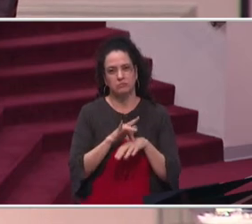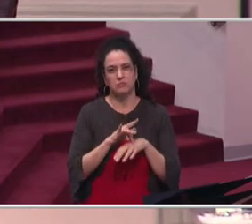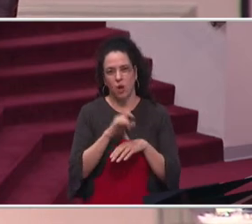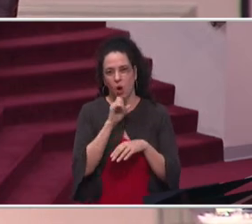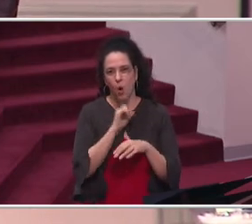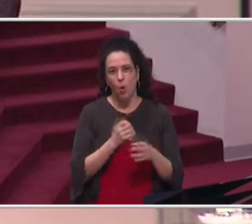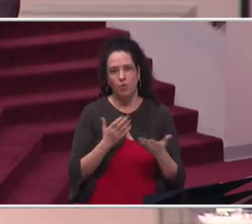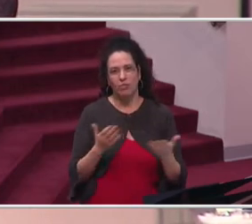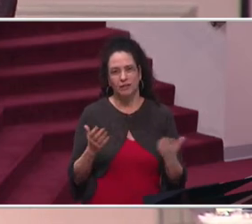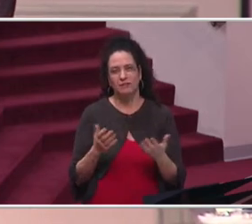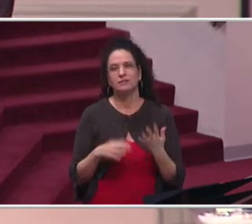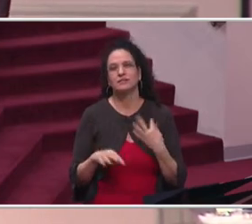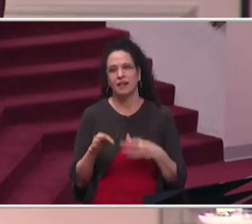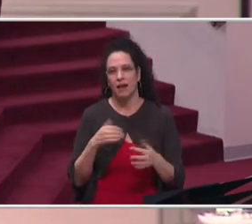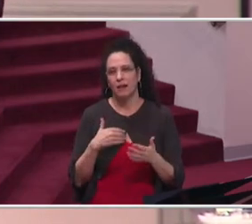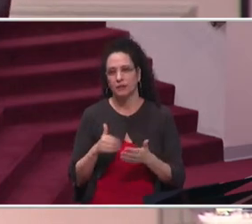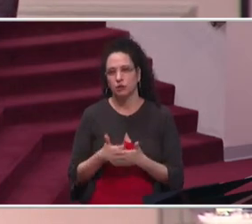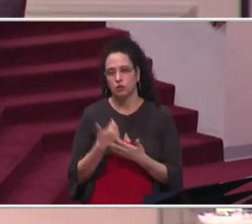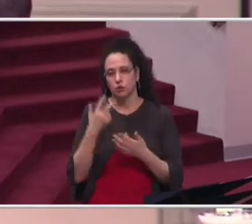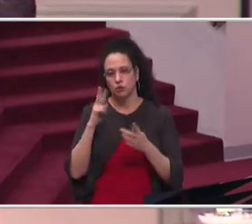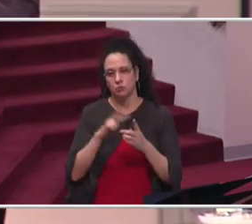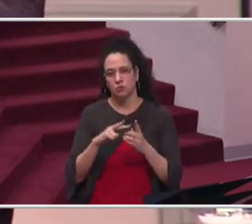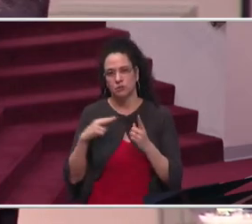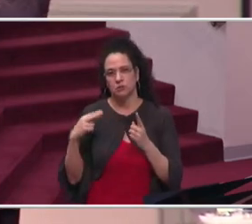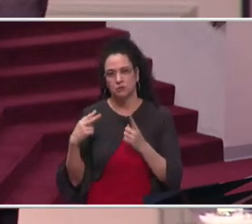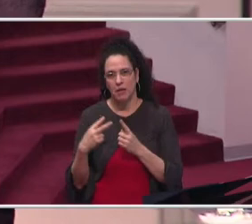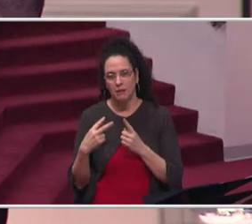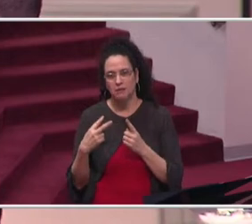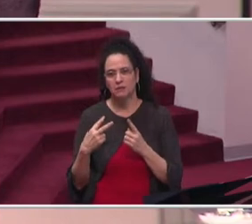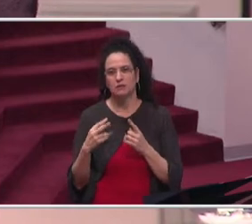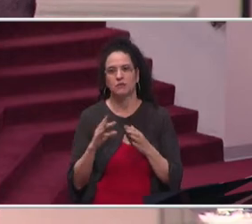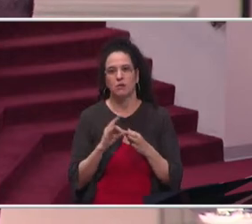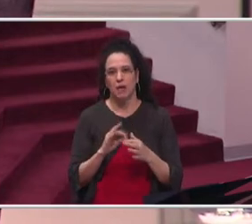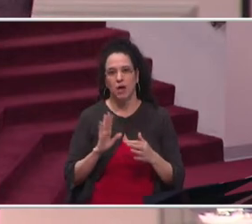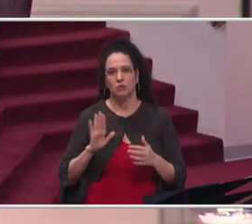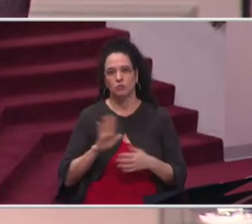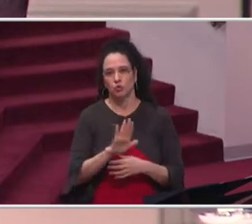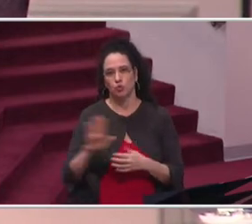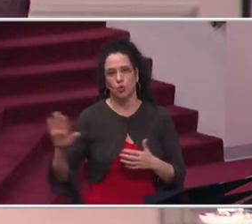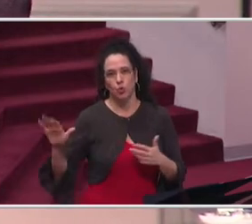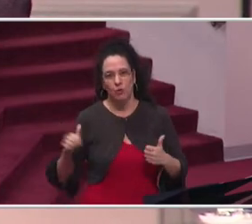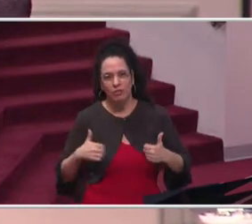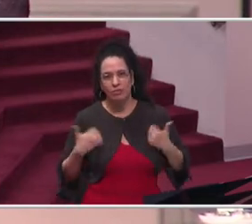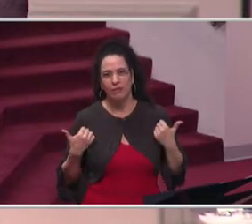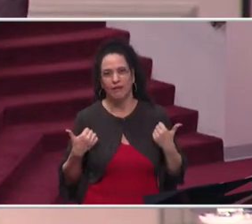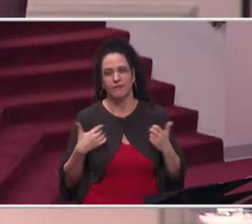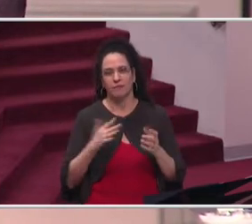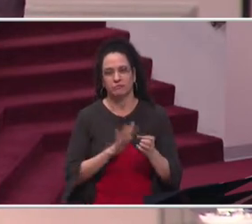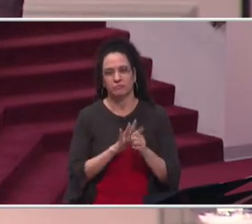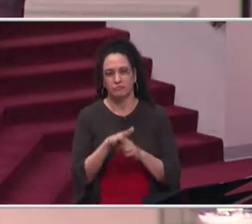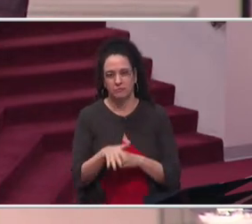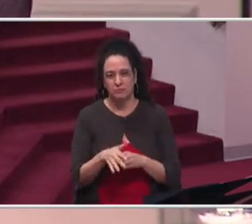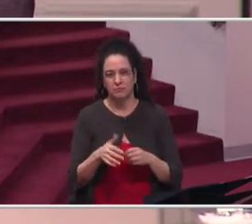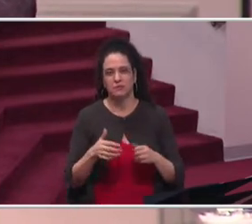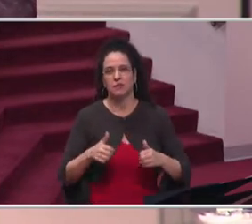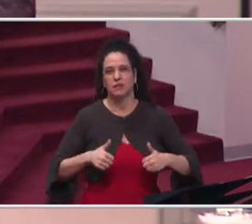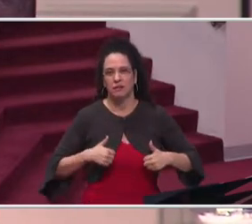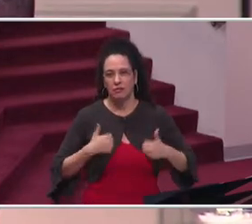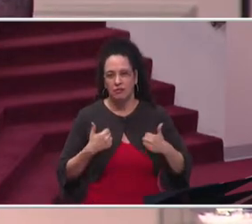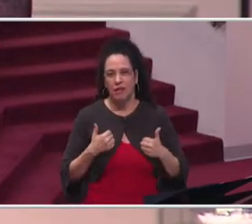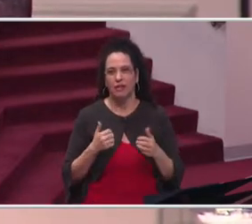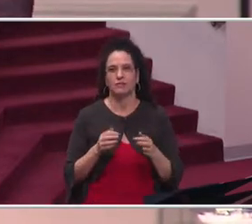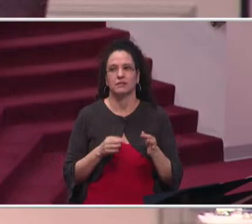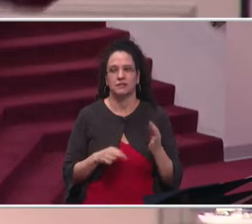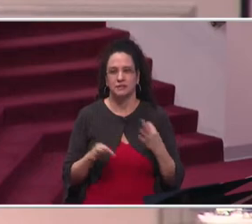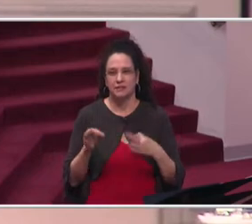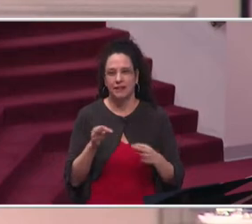perspective. Have a new perspective about life and about the abundance of life, about the joy of life, about the